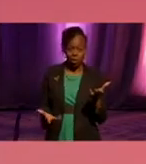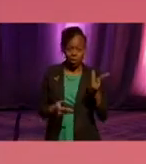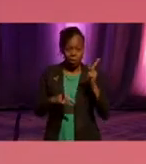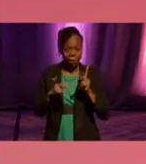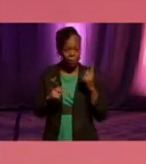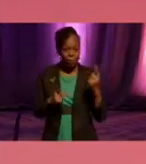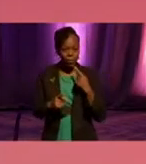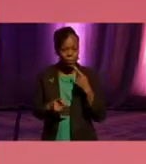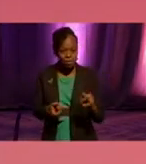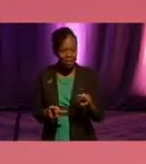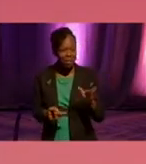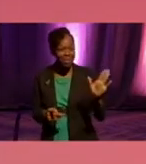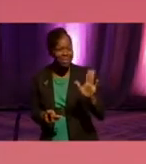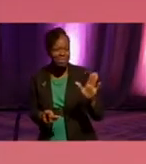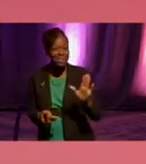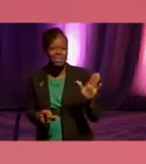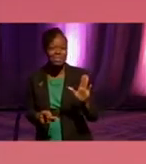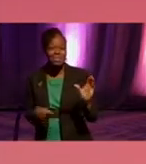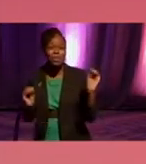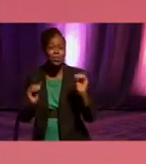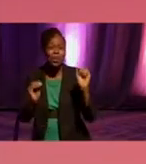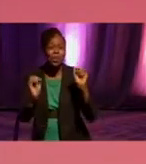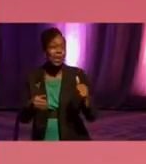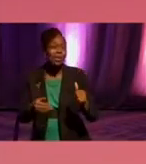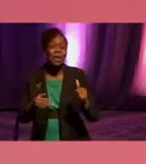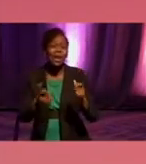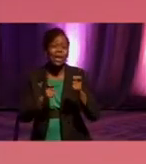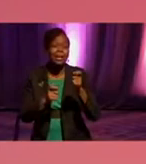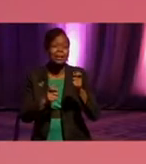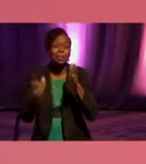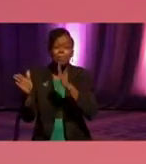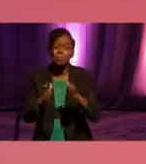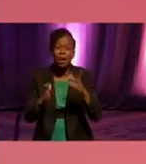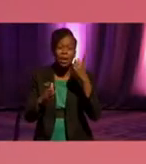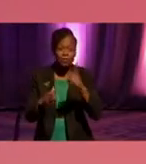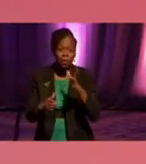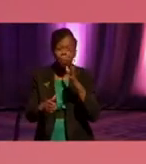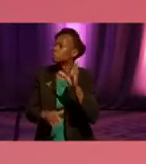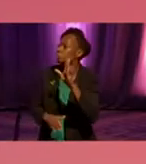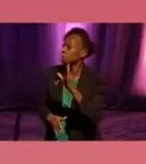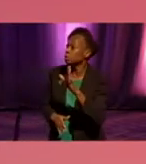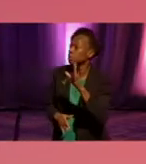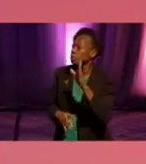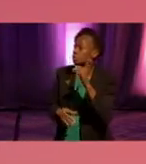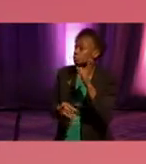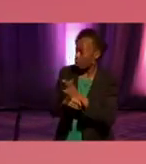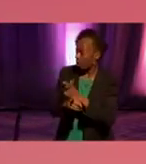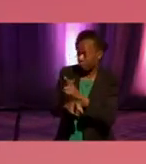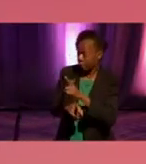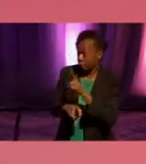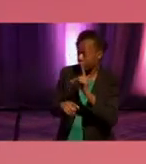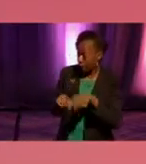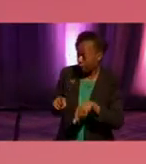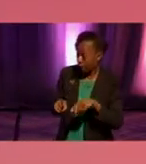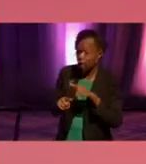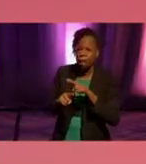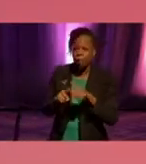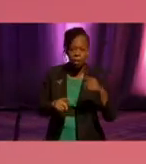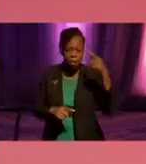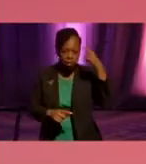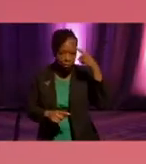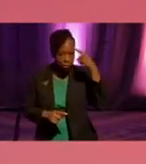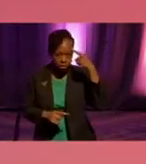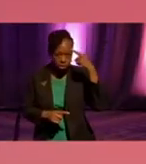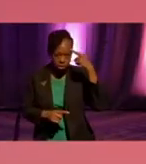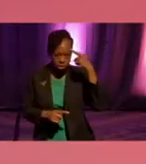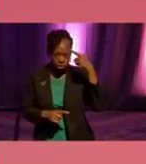always say, oh, no one can prepare you, no one can prepare you. No, ma'am, they can't, okay? And mentally, I was